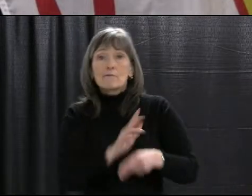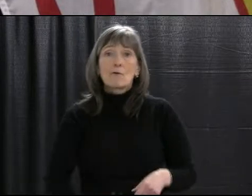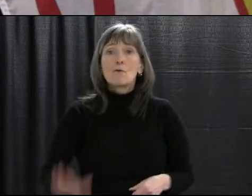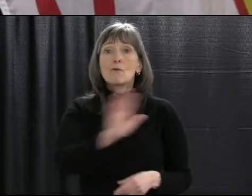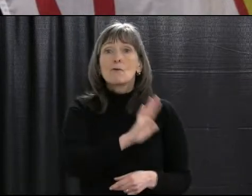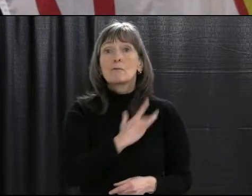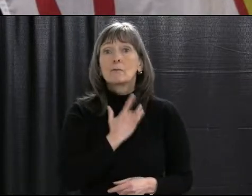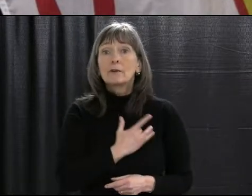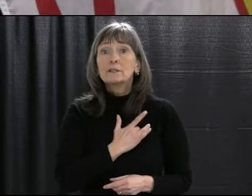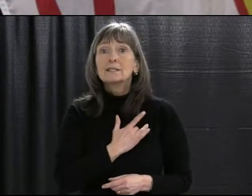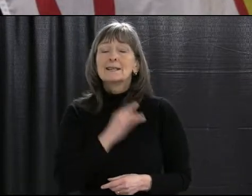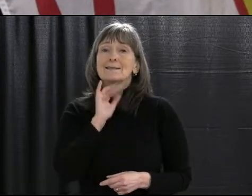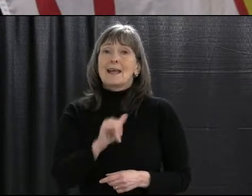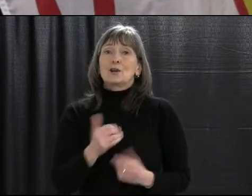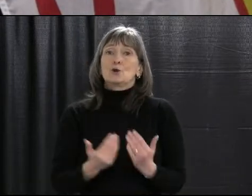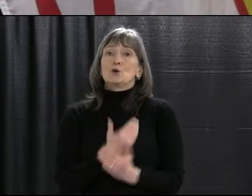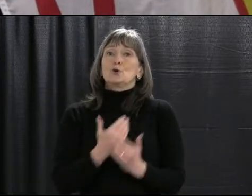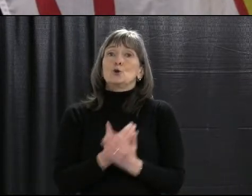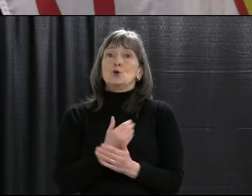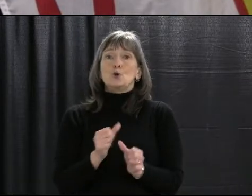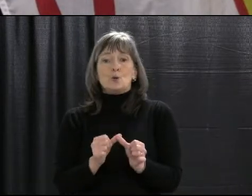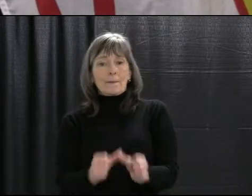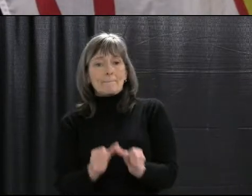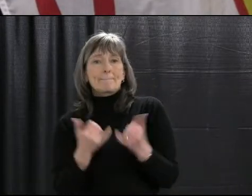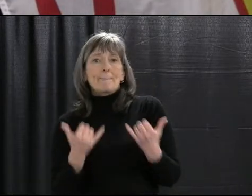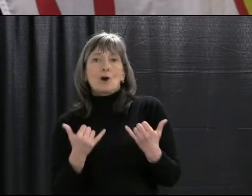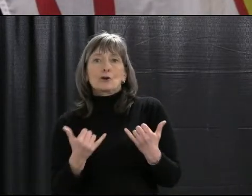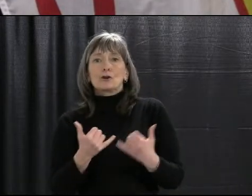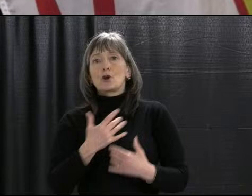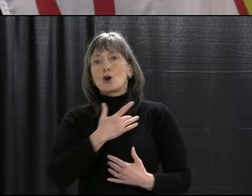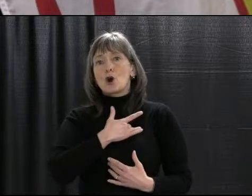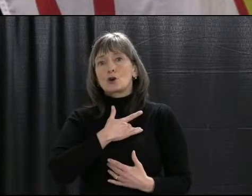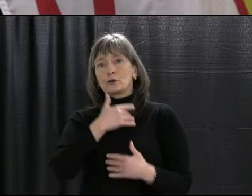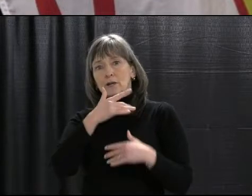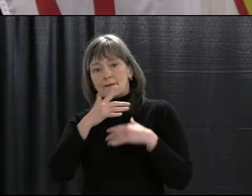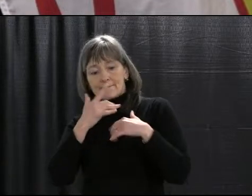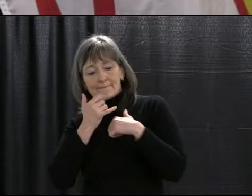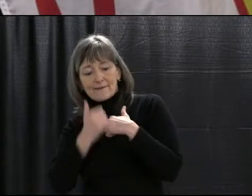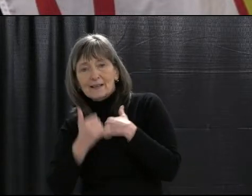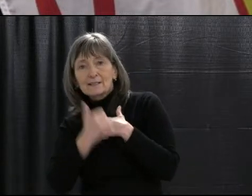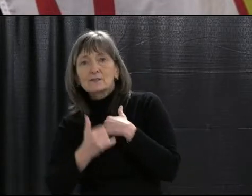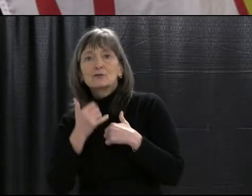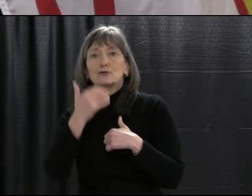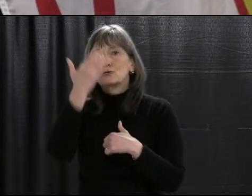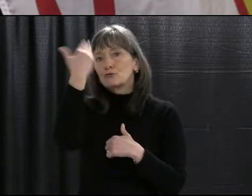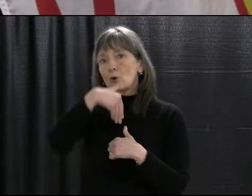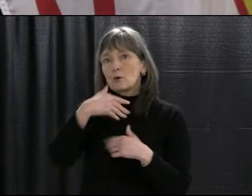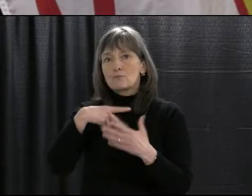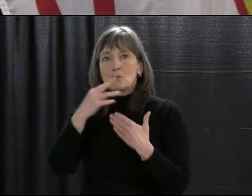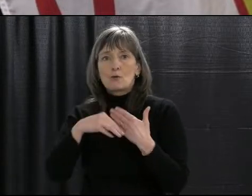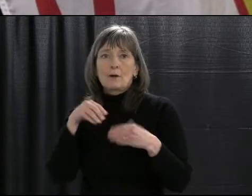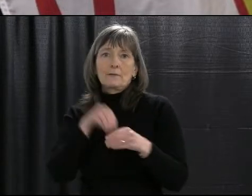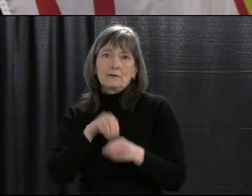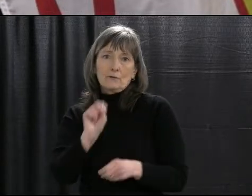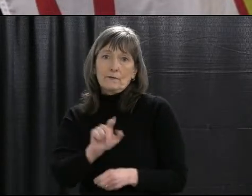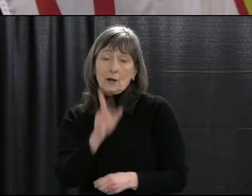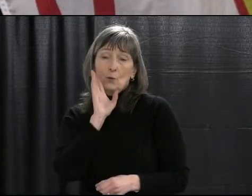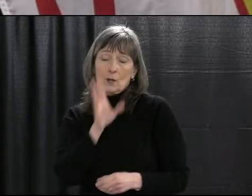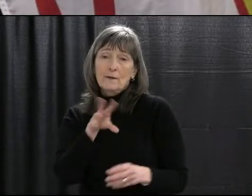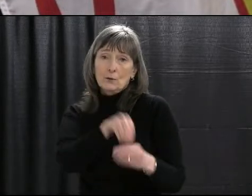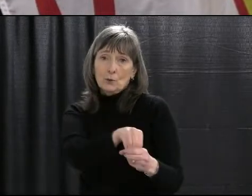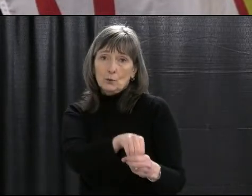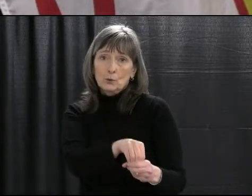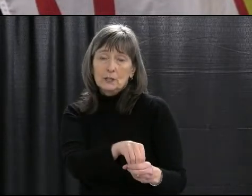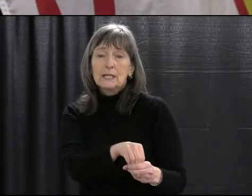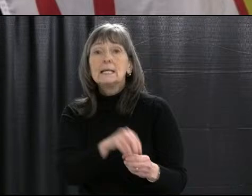the new modernized cardiovascular and stroke program in Newfoundland and Labrador. The second phase is